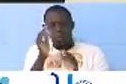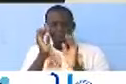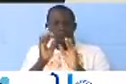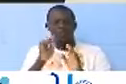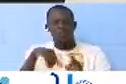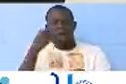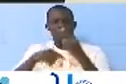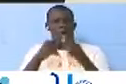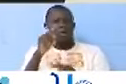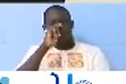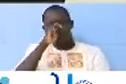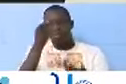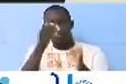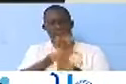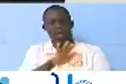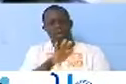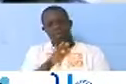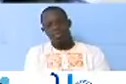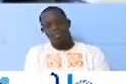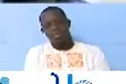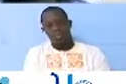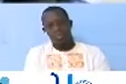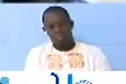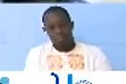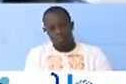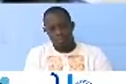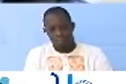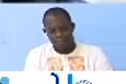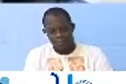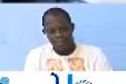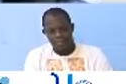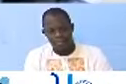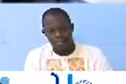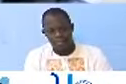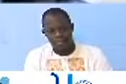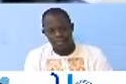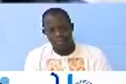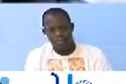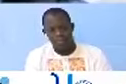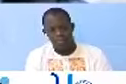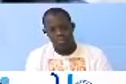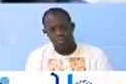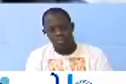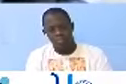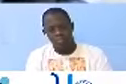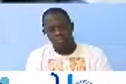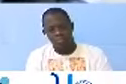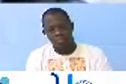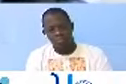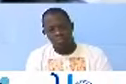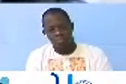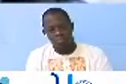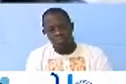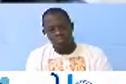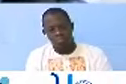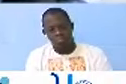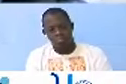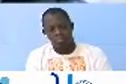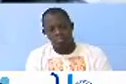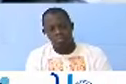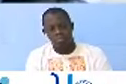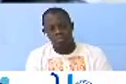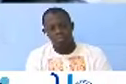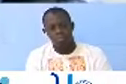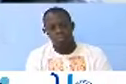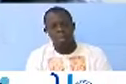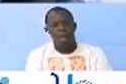Ala wal halo ni benu nyadi le fo memba isa tandile ko ala al halo cha nentu da jere wala mfati muna ala al halo ni da benu nyadi le bo moy